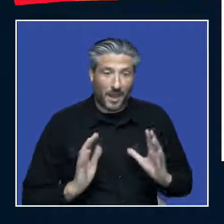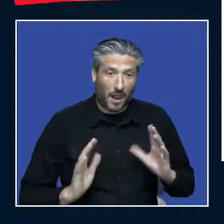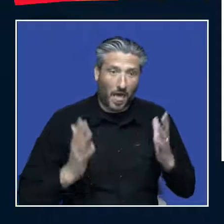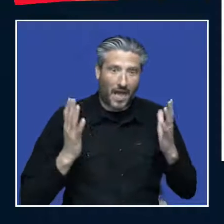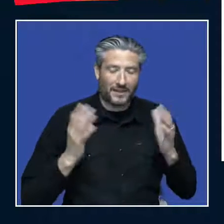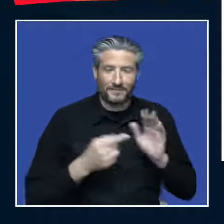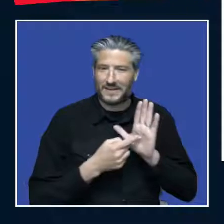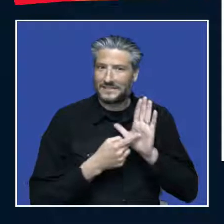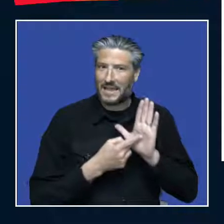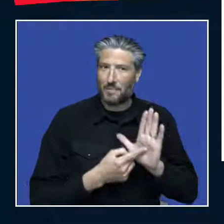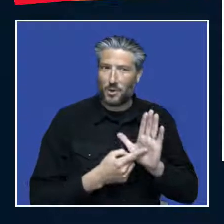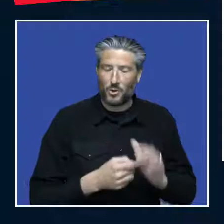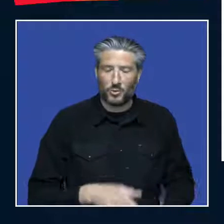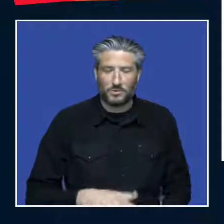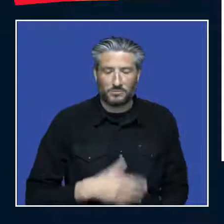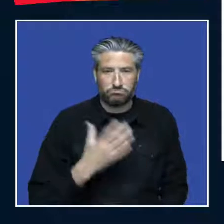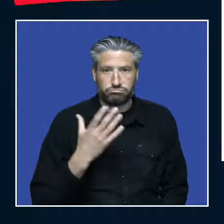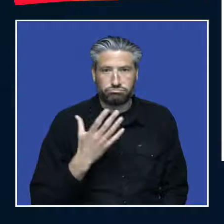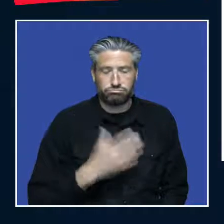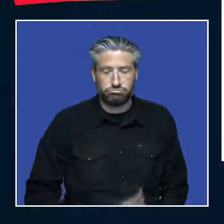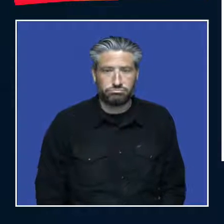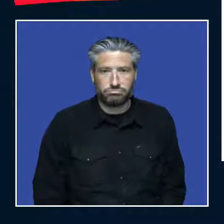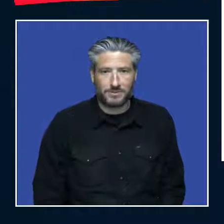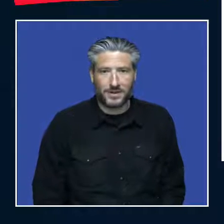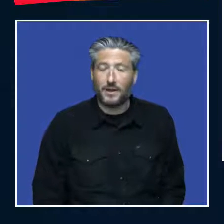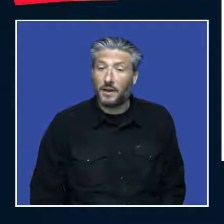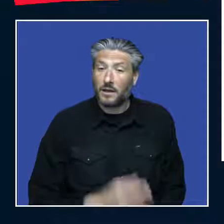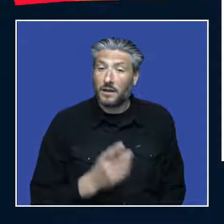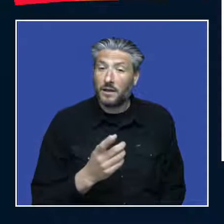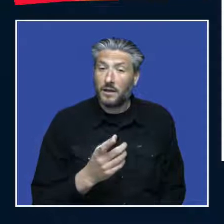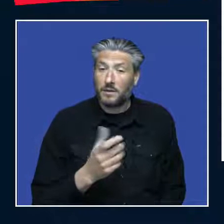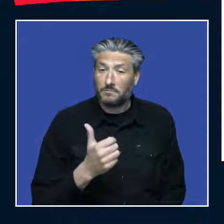So it says it's in use, so that's fine.